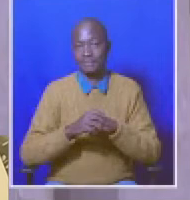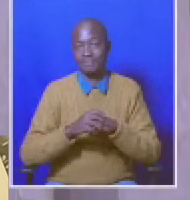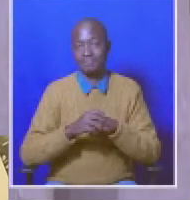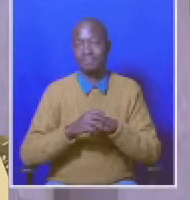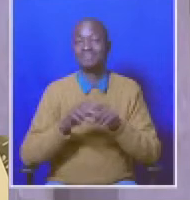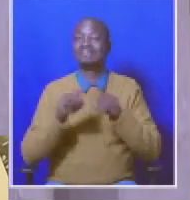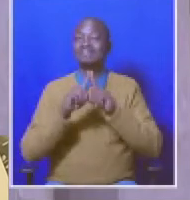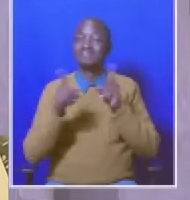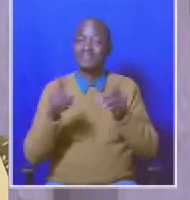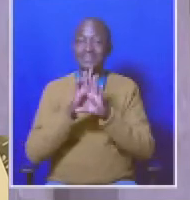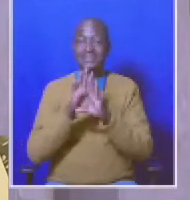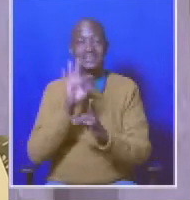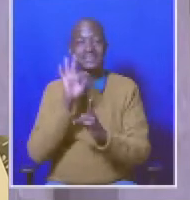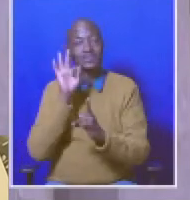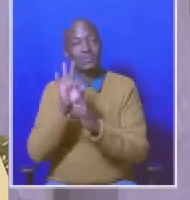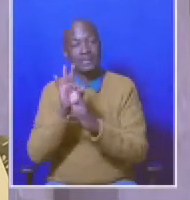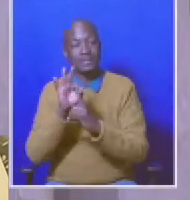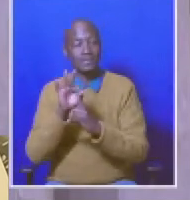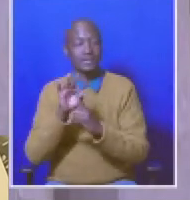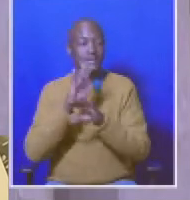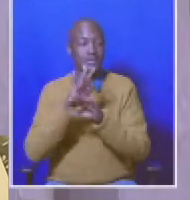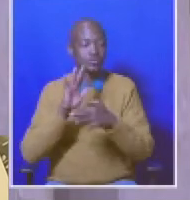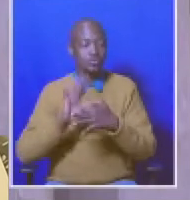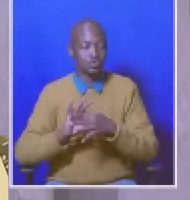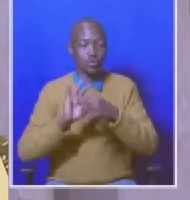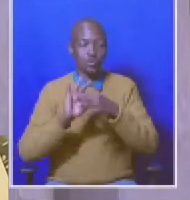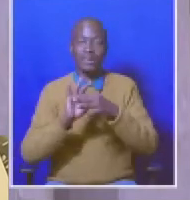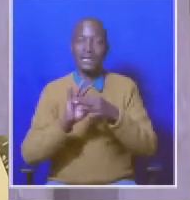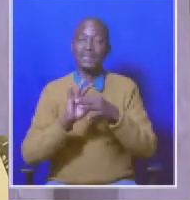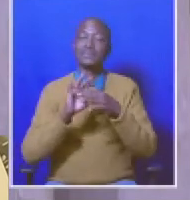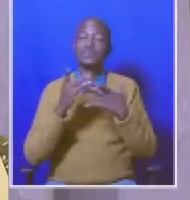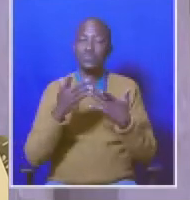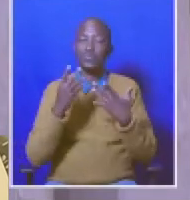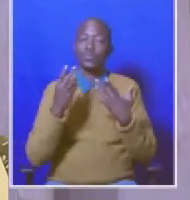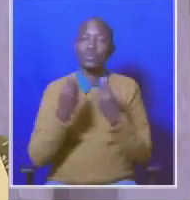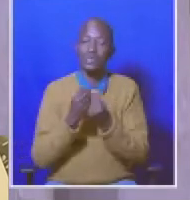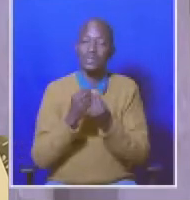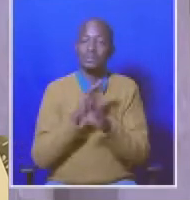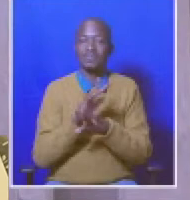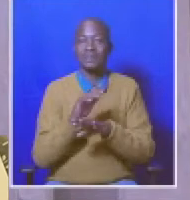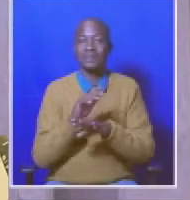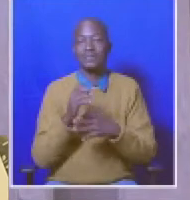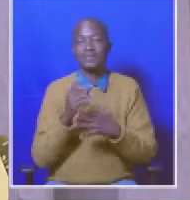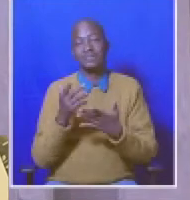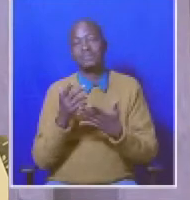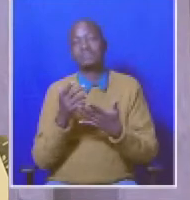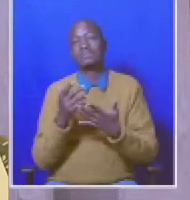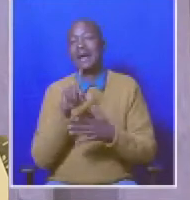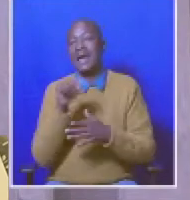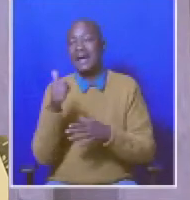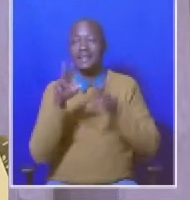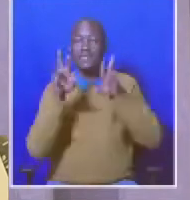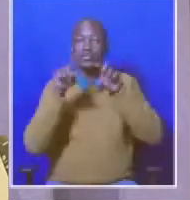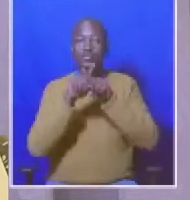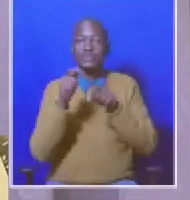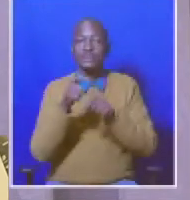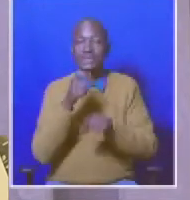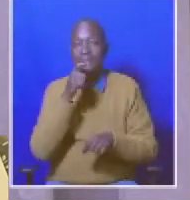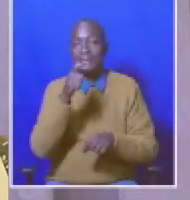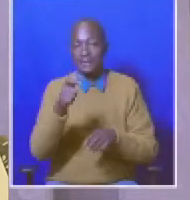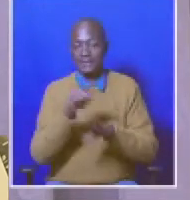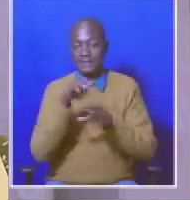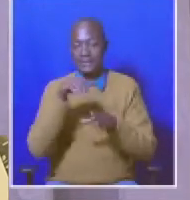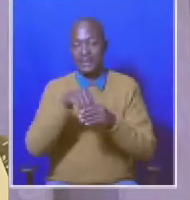is relevant to connect with incidental or ancillary to the matters mentioned in the